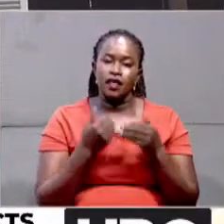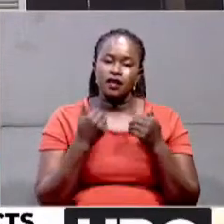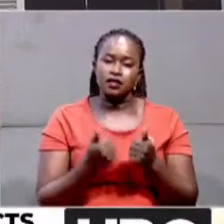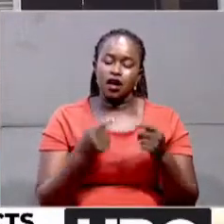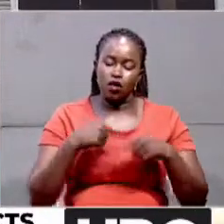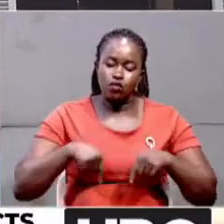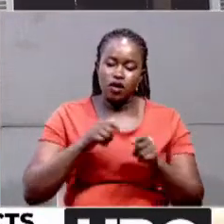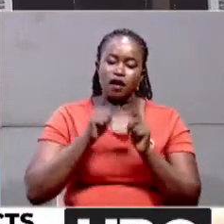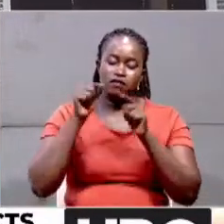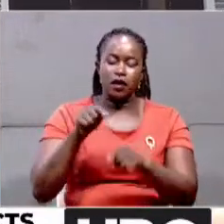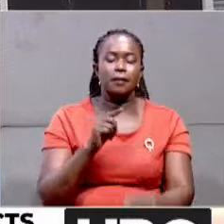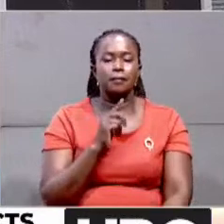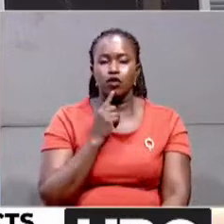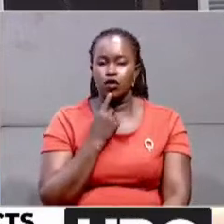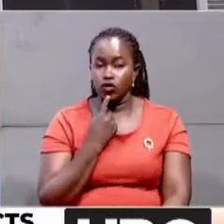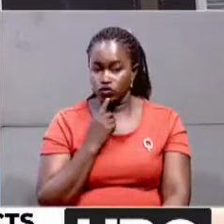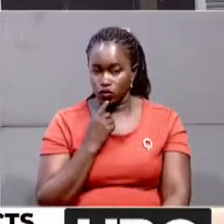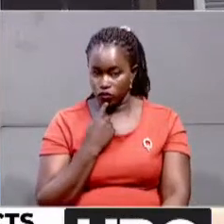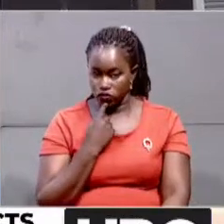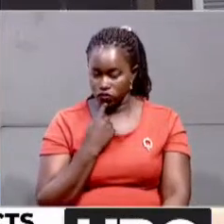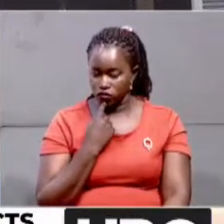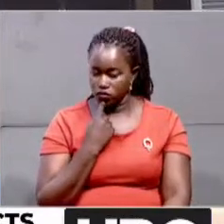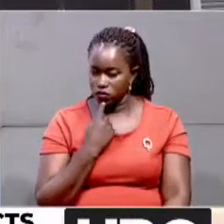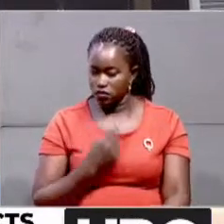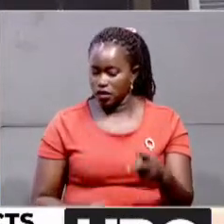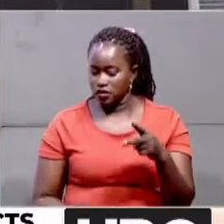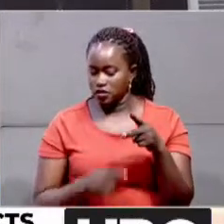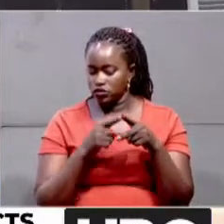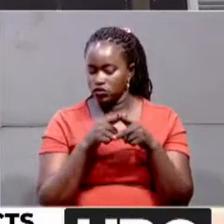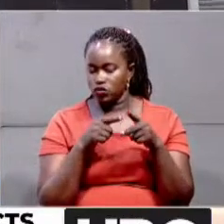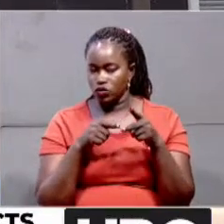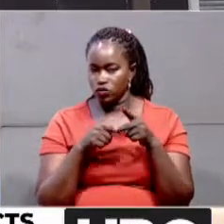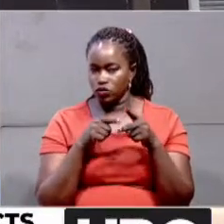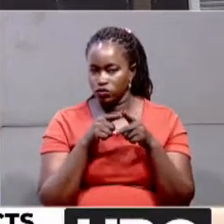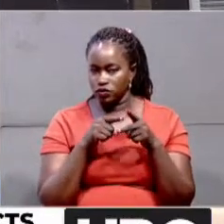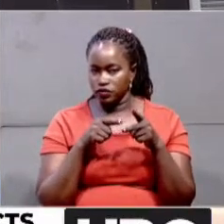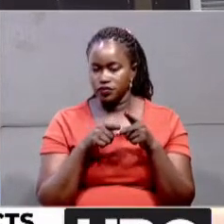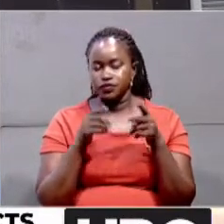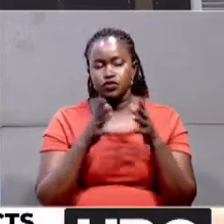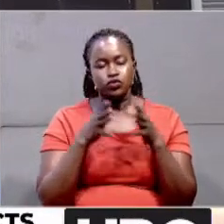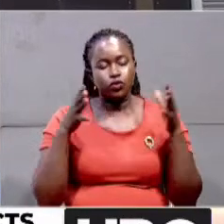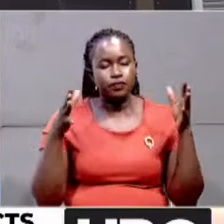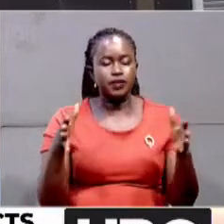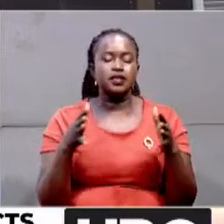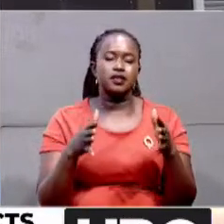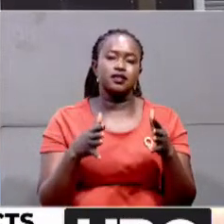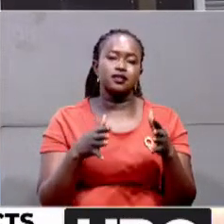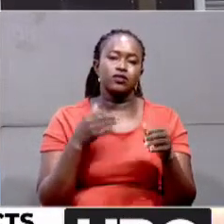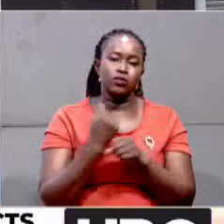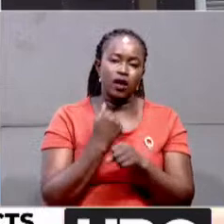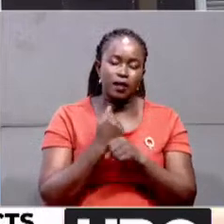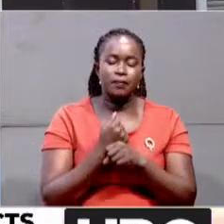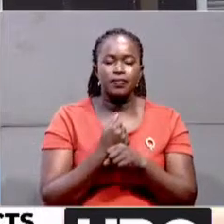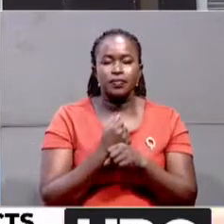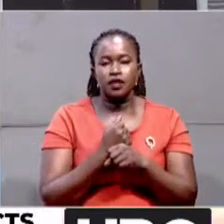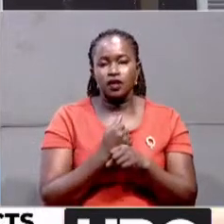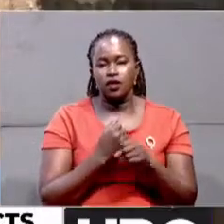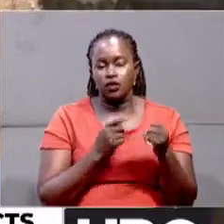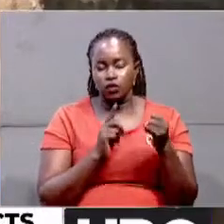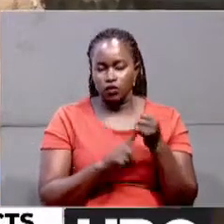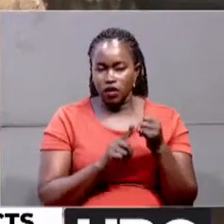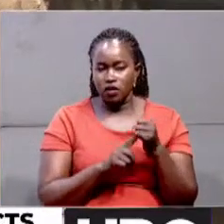in Moroto. There are two main undertakings, one for the Office of Prime